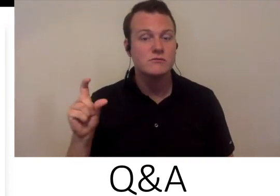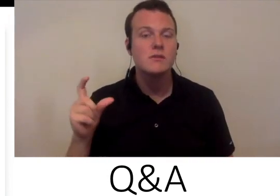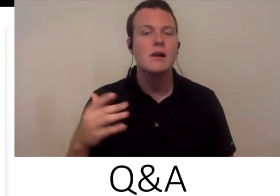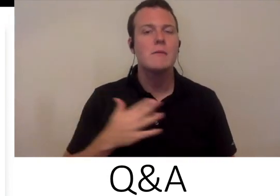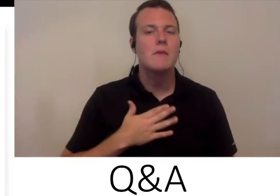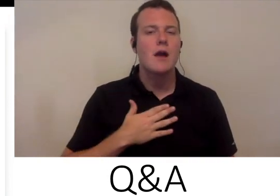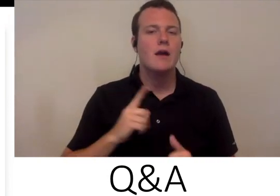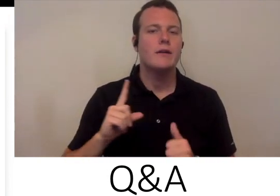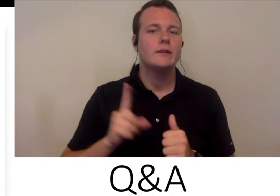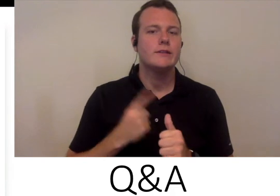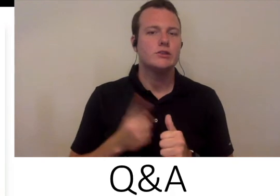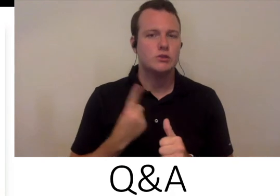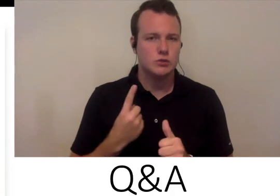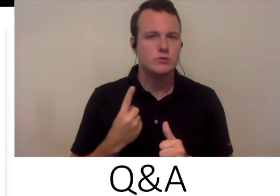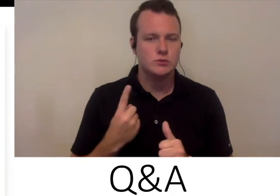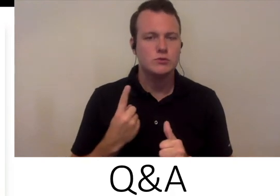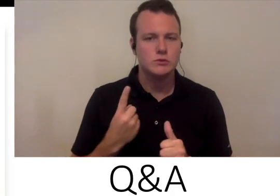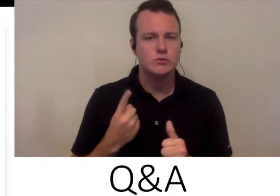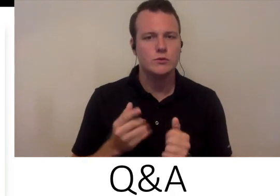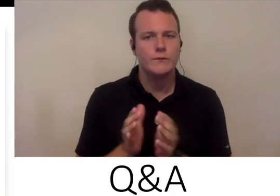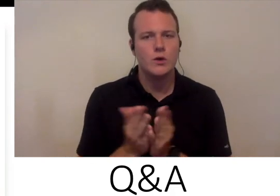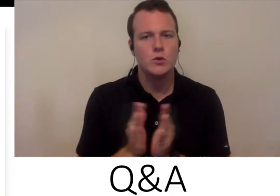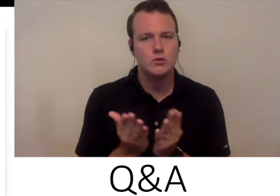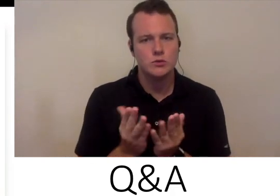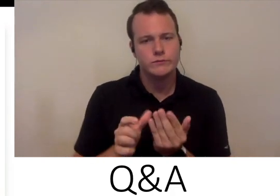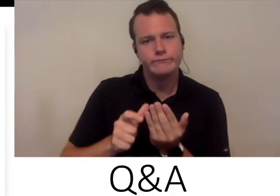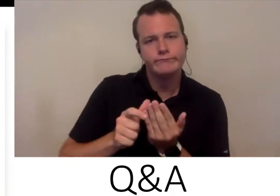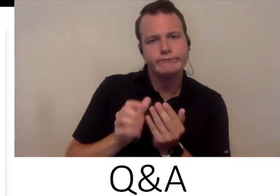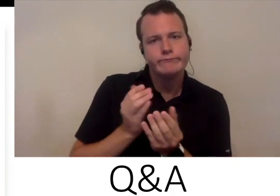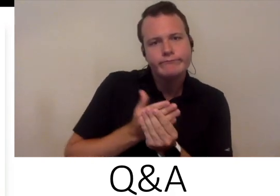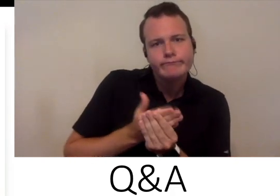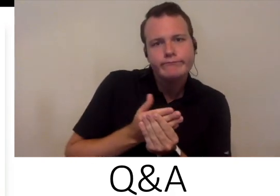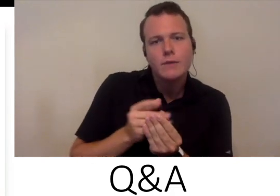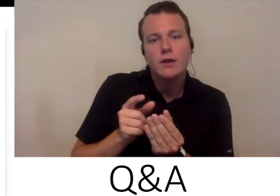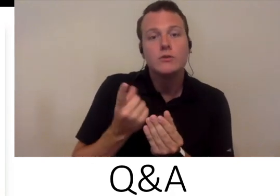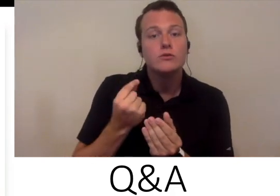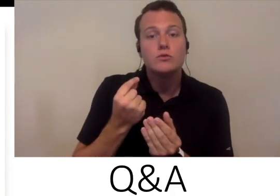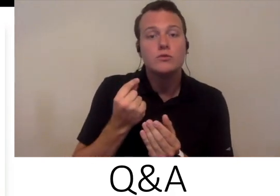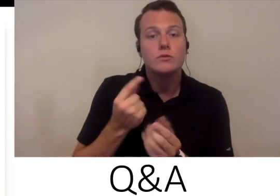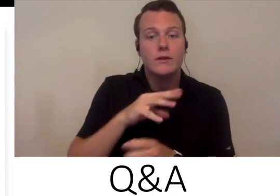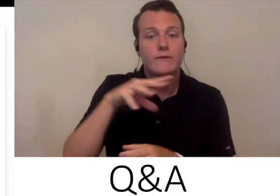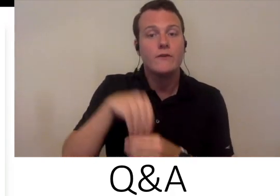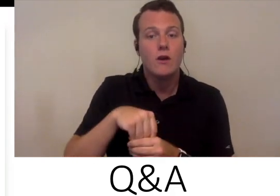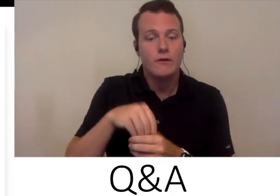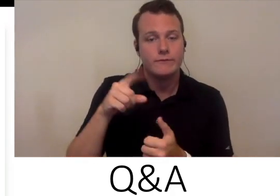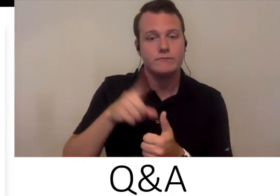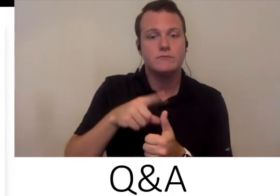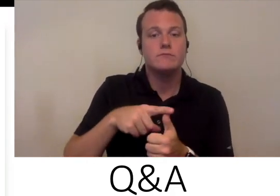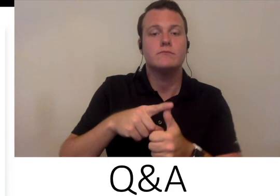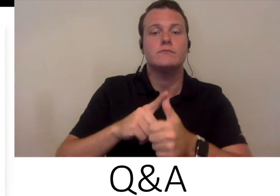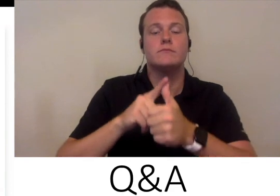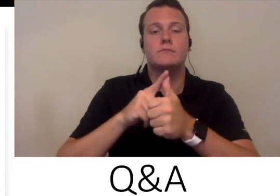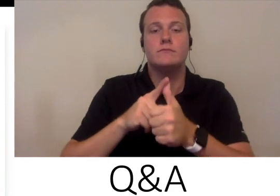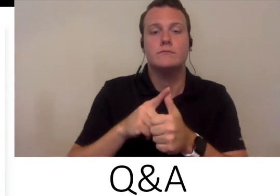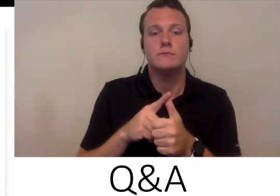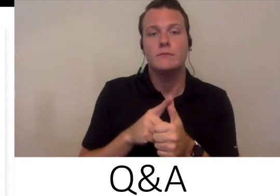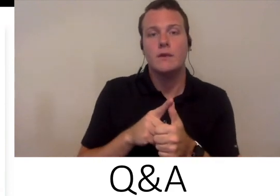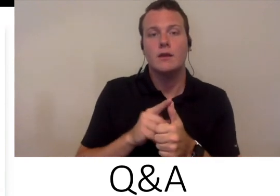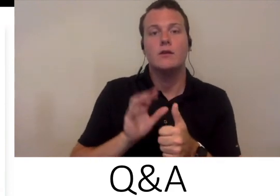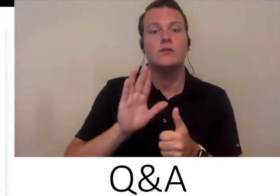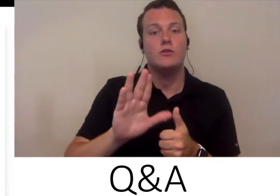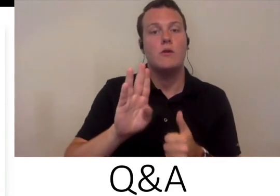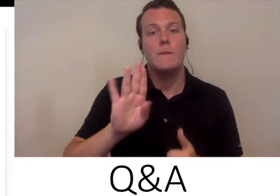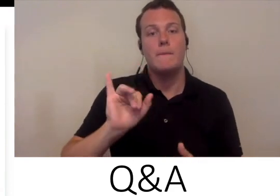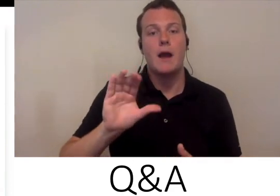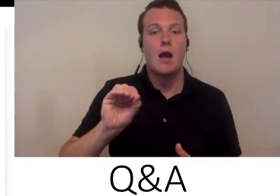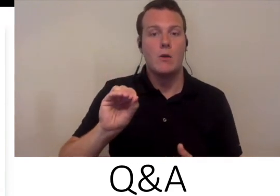initial folder that I take to an office, what you want to place in there is a little bit of your